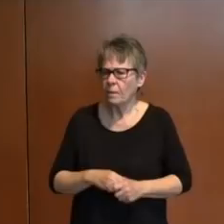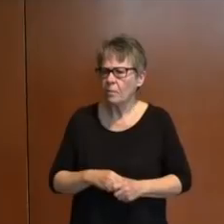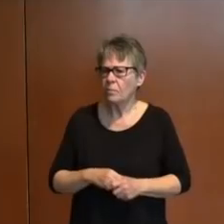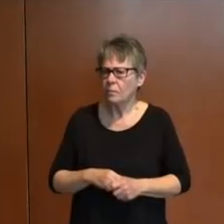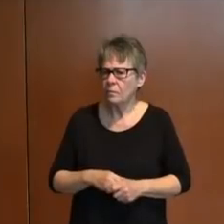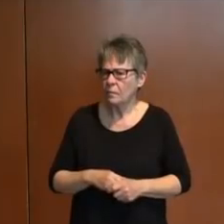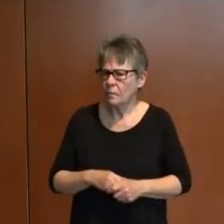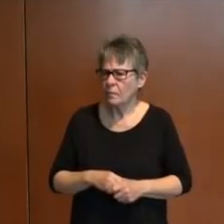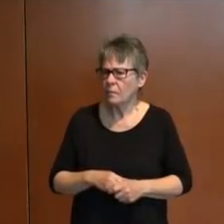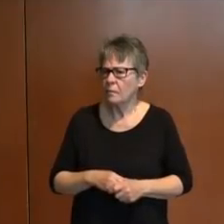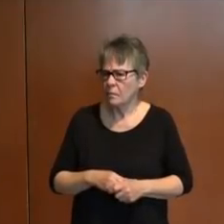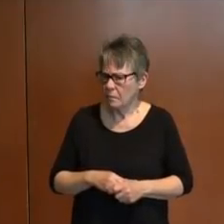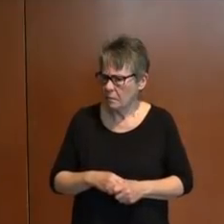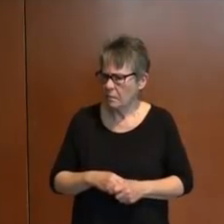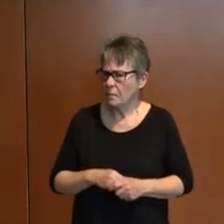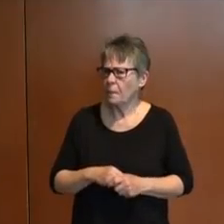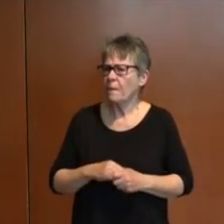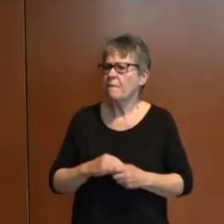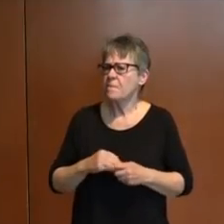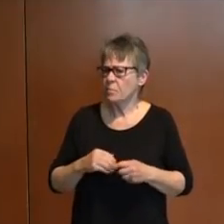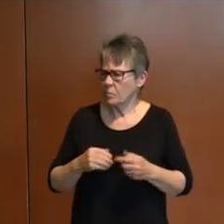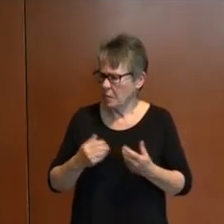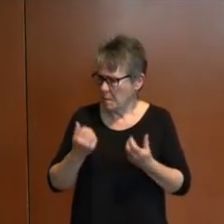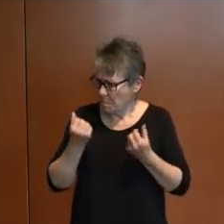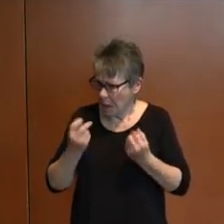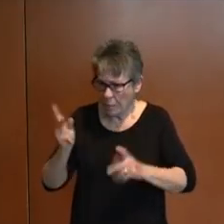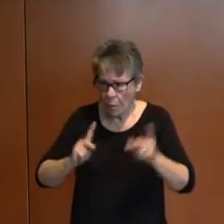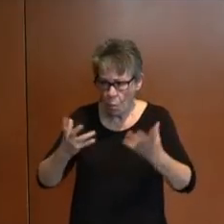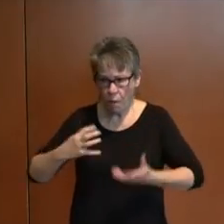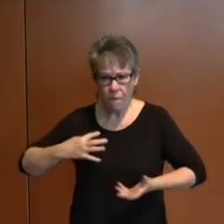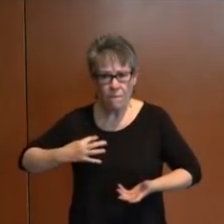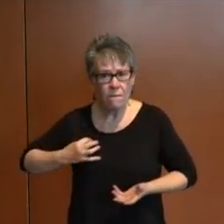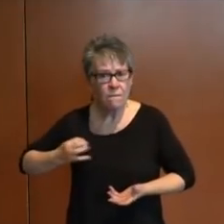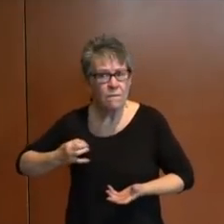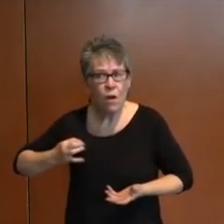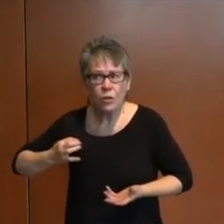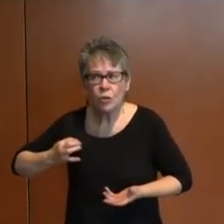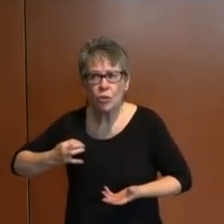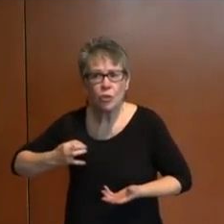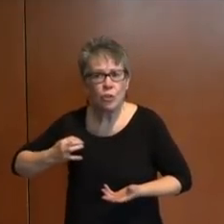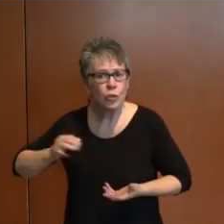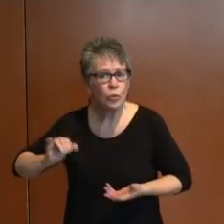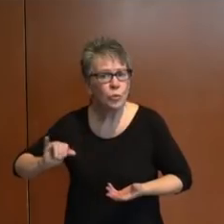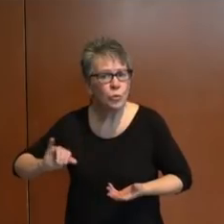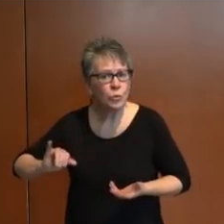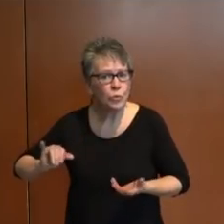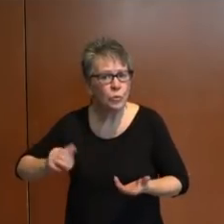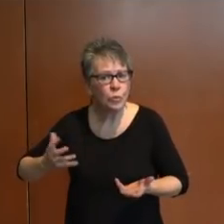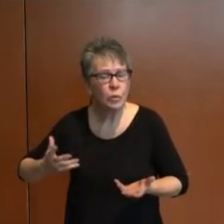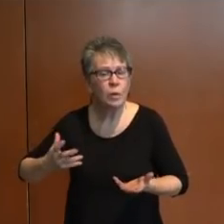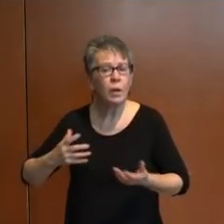at njsp.org, which is exploding, the corporate